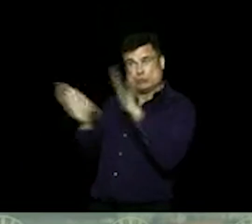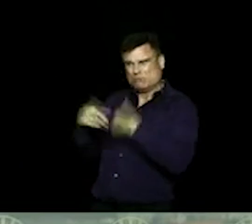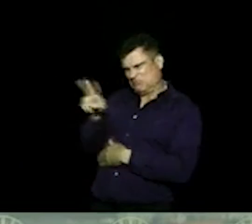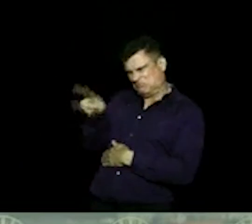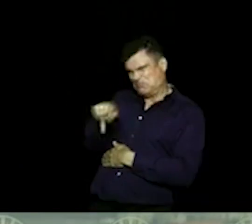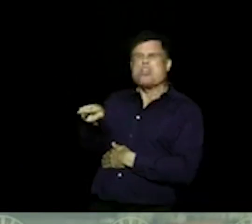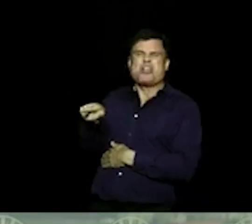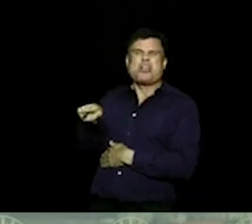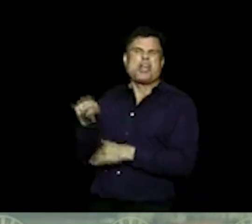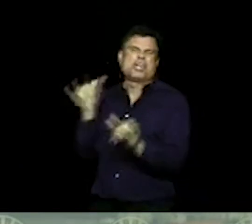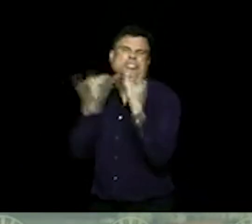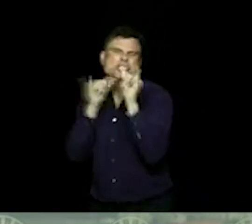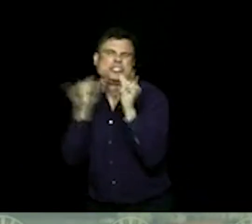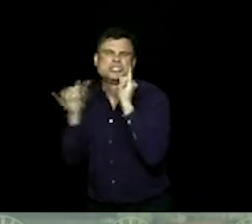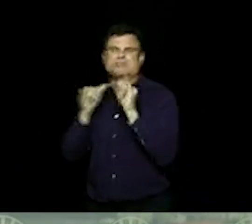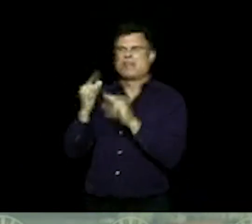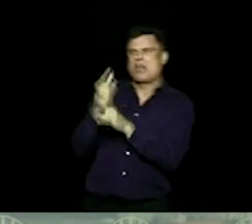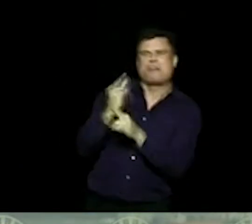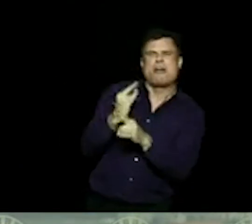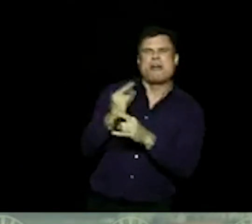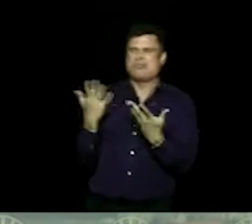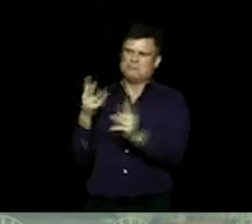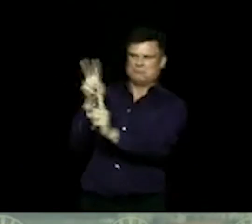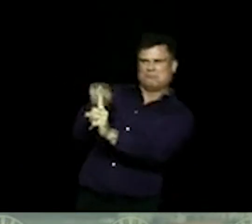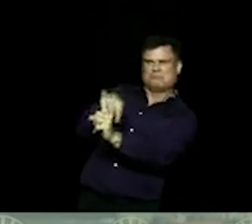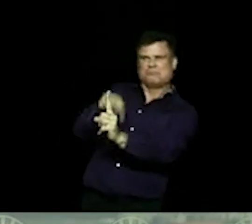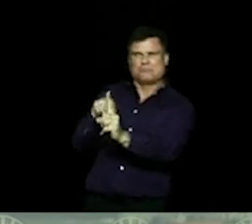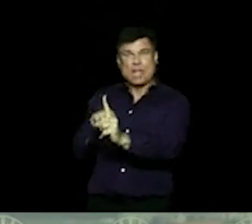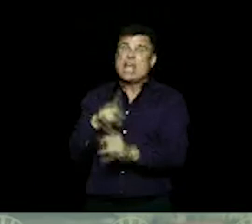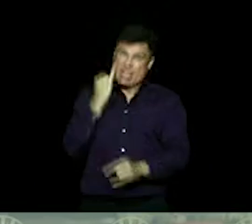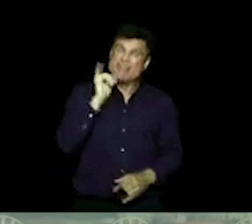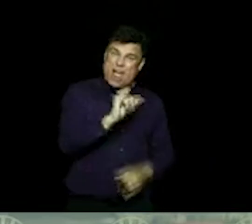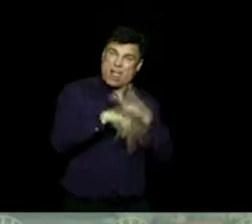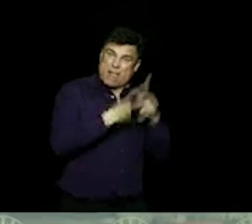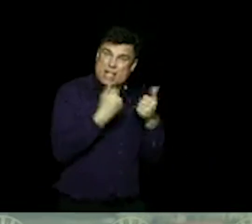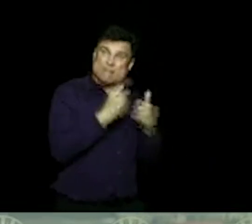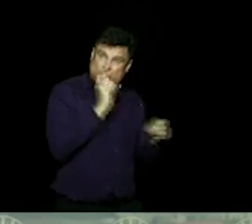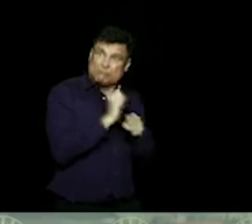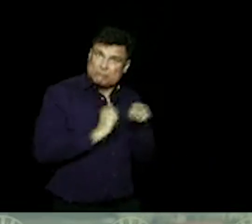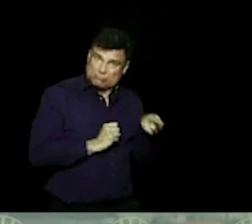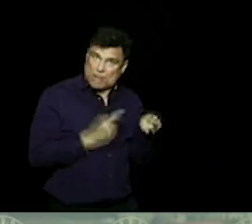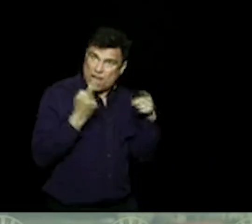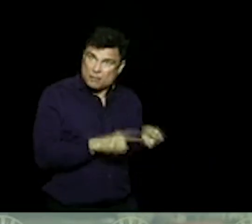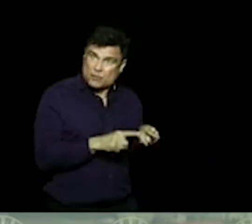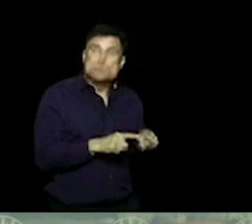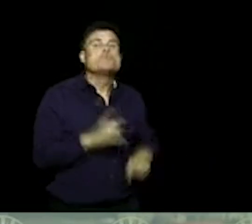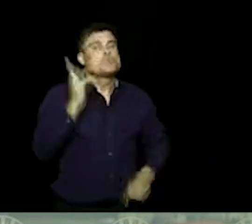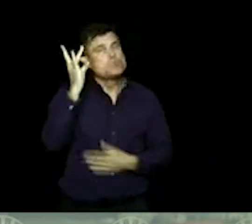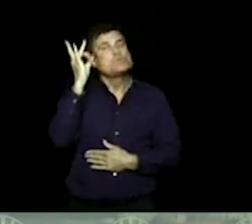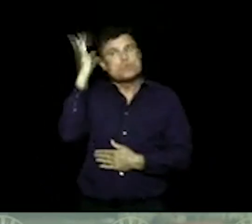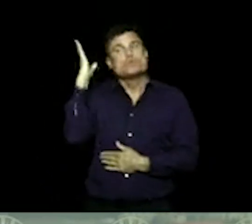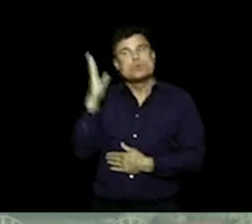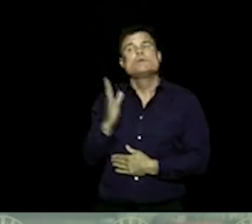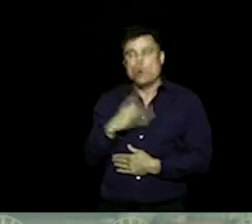intolerable, unacceptable, and racist, and of course, affected profoundly patient care. So this